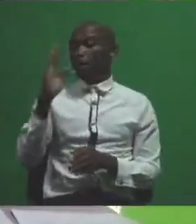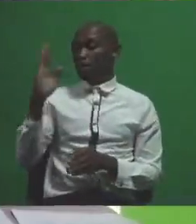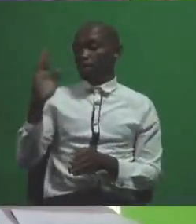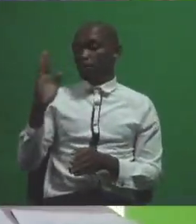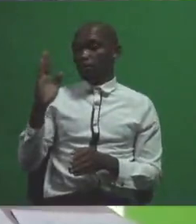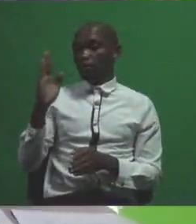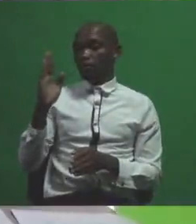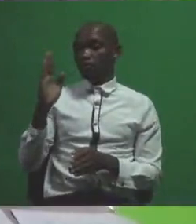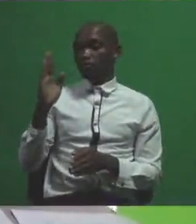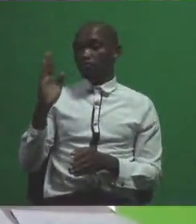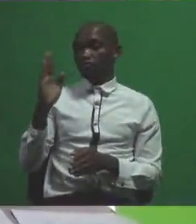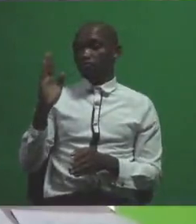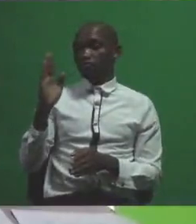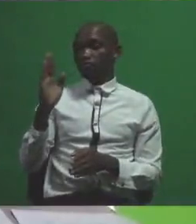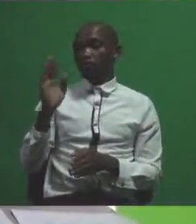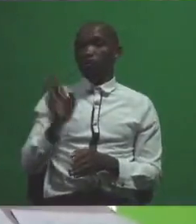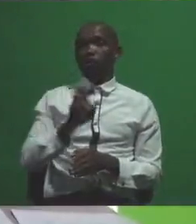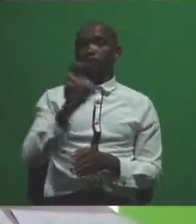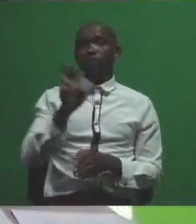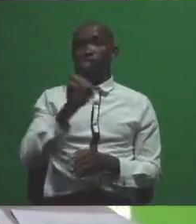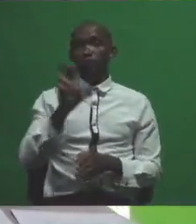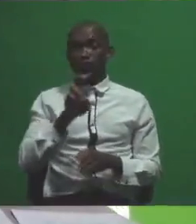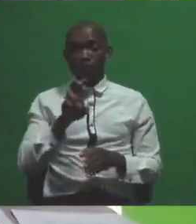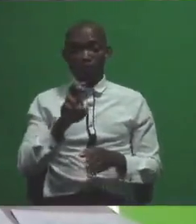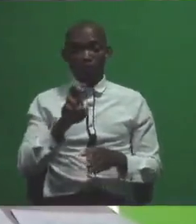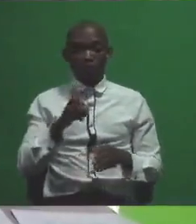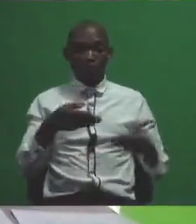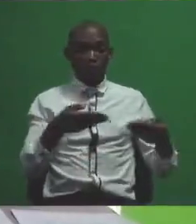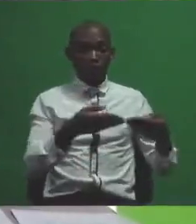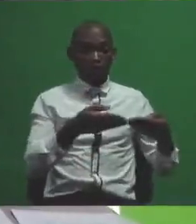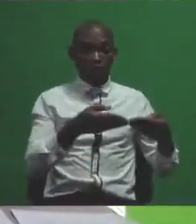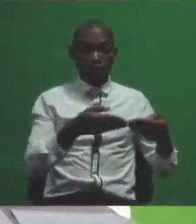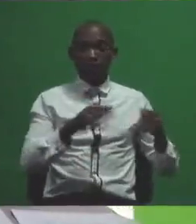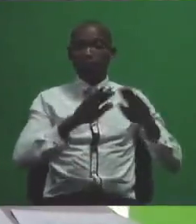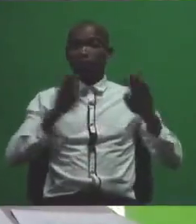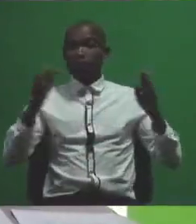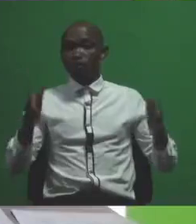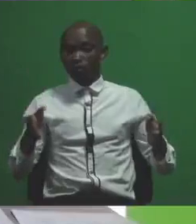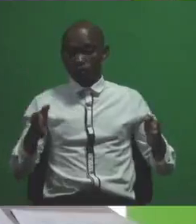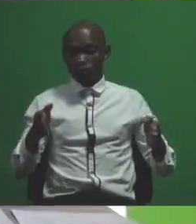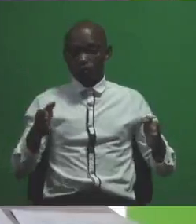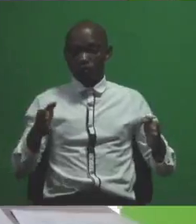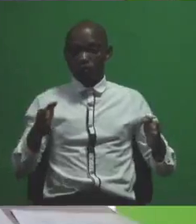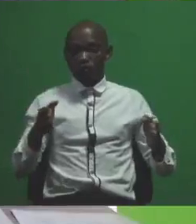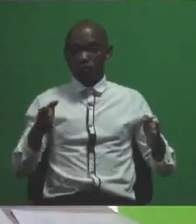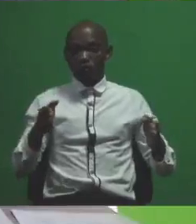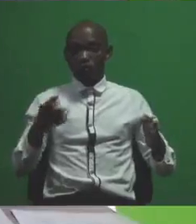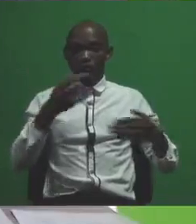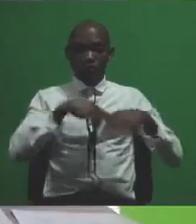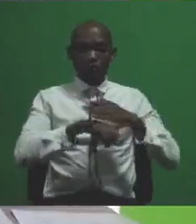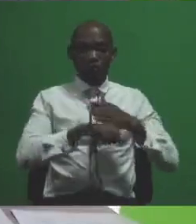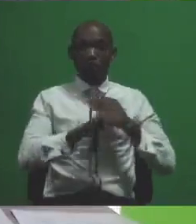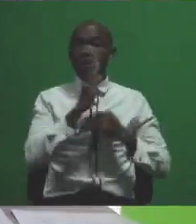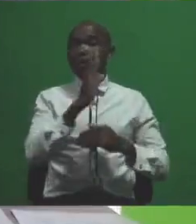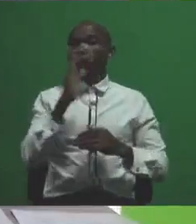may find tables, chairs, or stools even in classroom or in